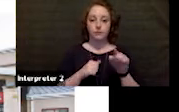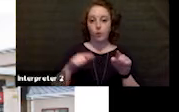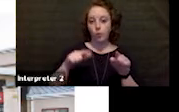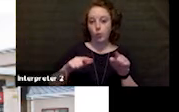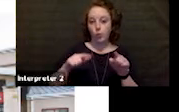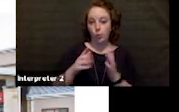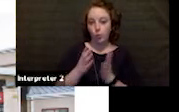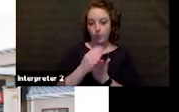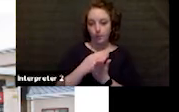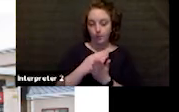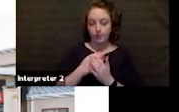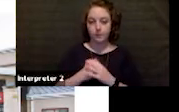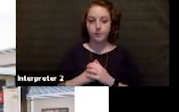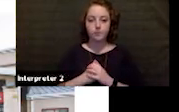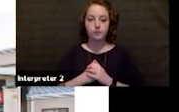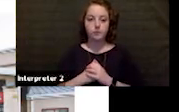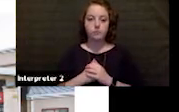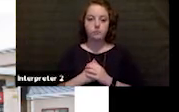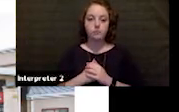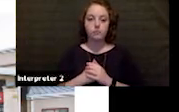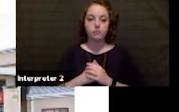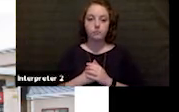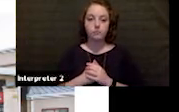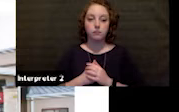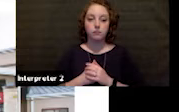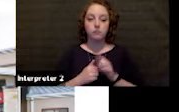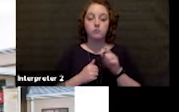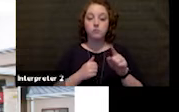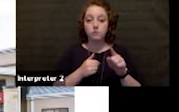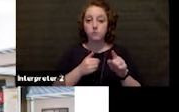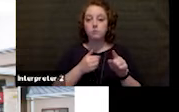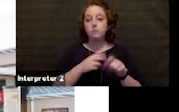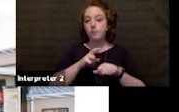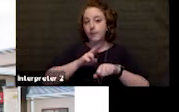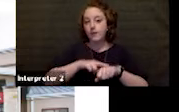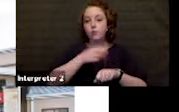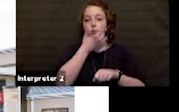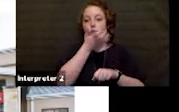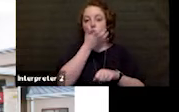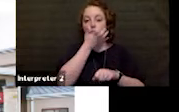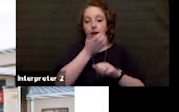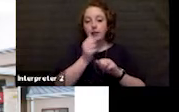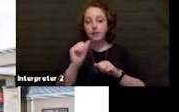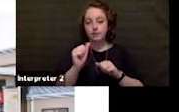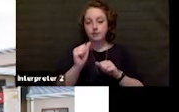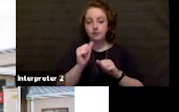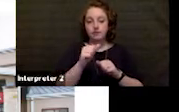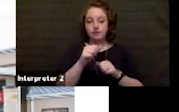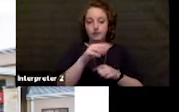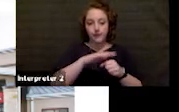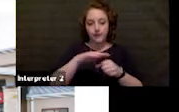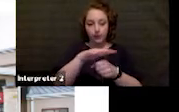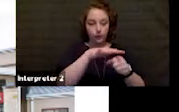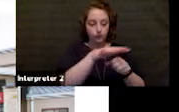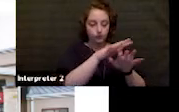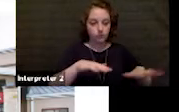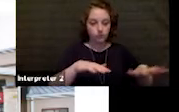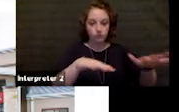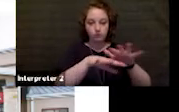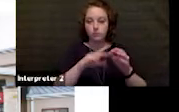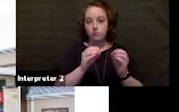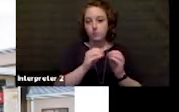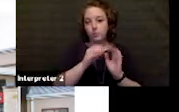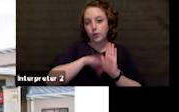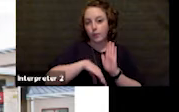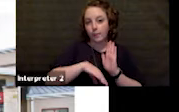so this would be all natural athletic fields, going with a more budget-friendly